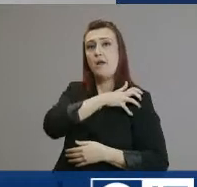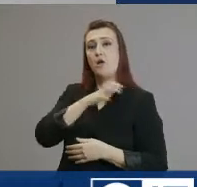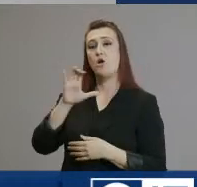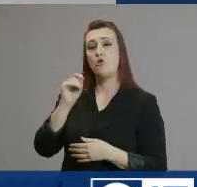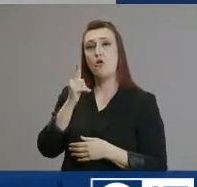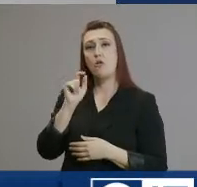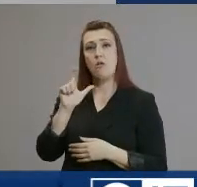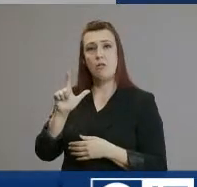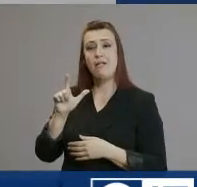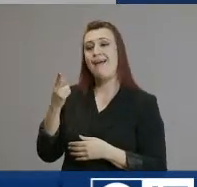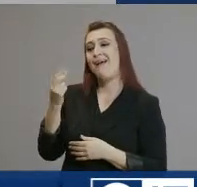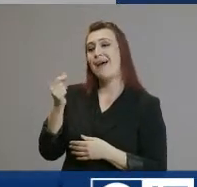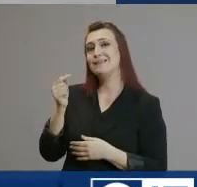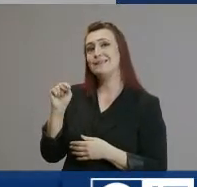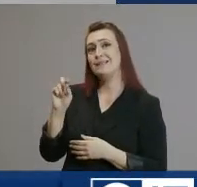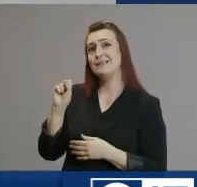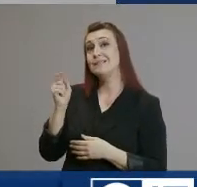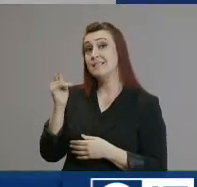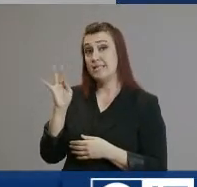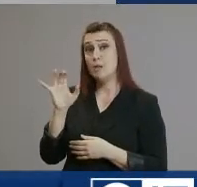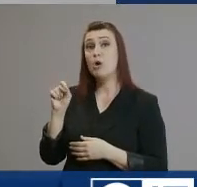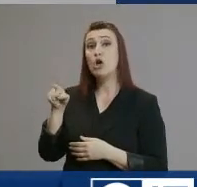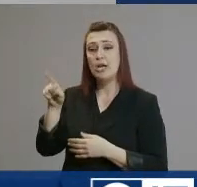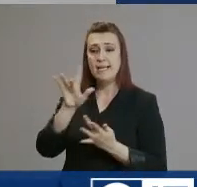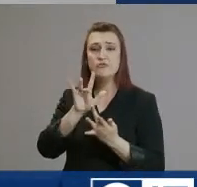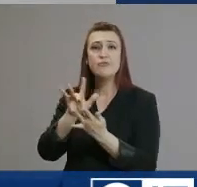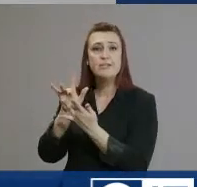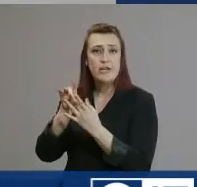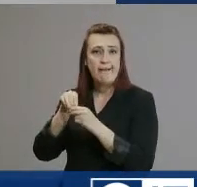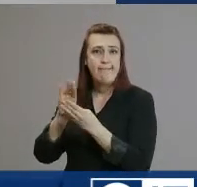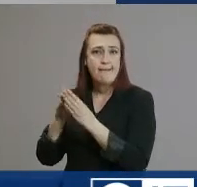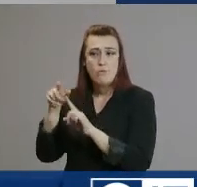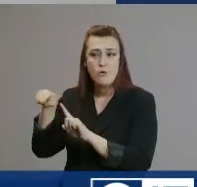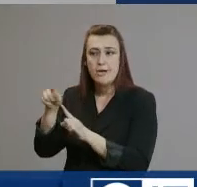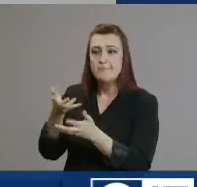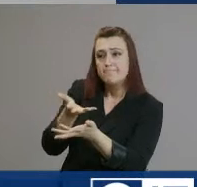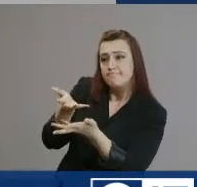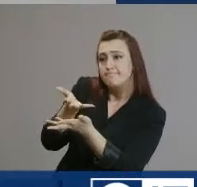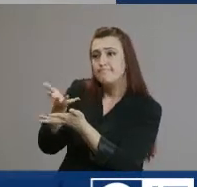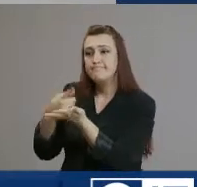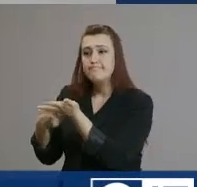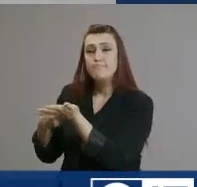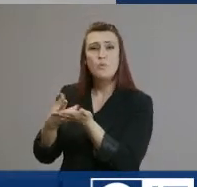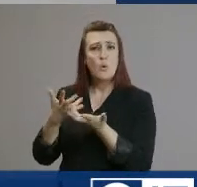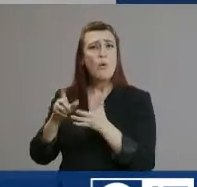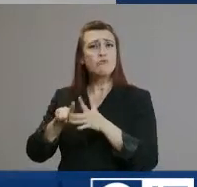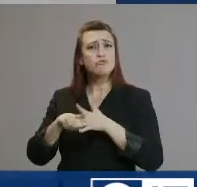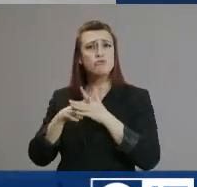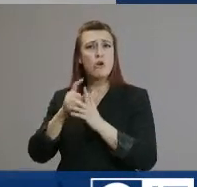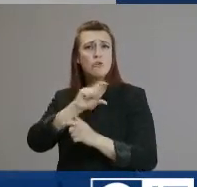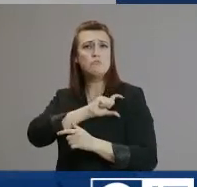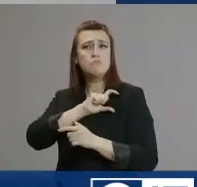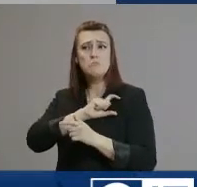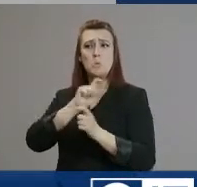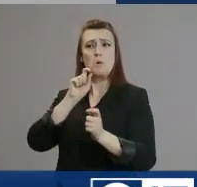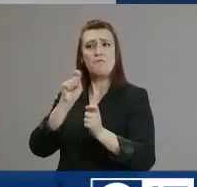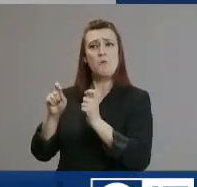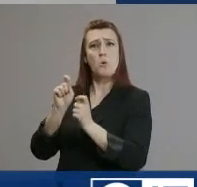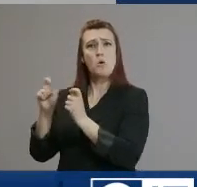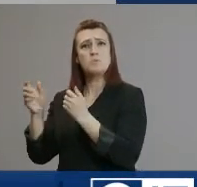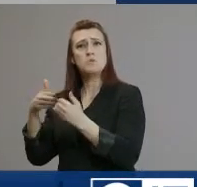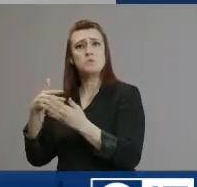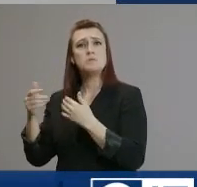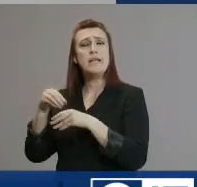the community. We do want to start in terms of law enforcement and the reforms that we can make at the state level, and I think we're